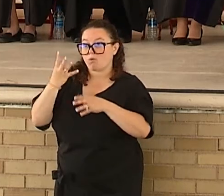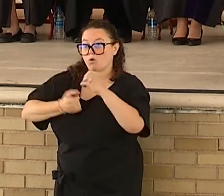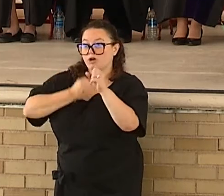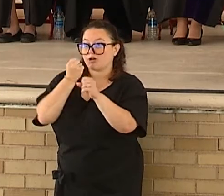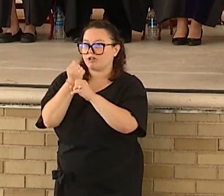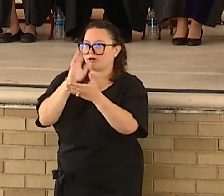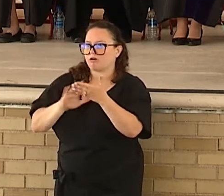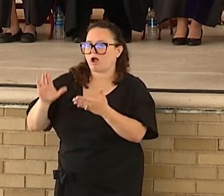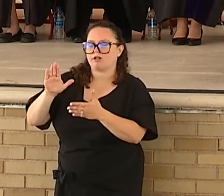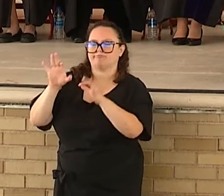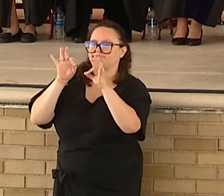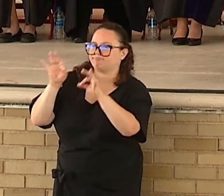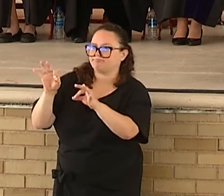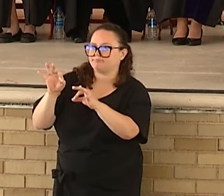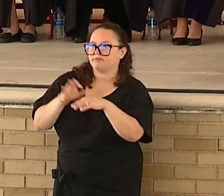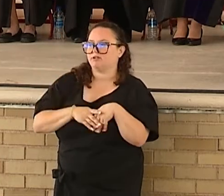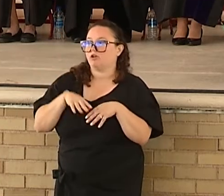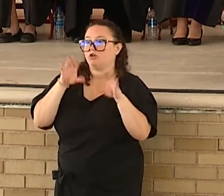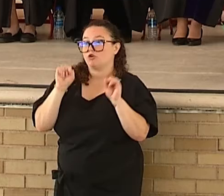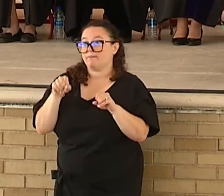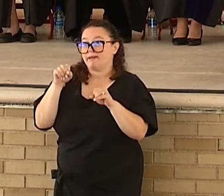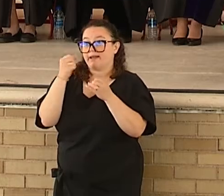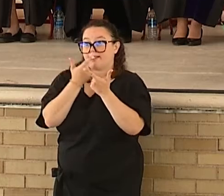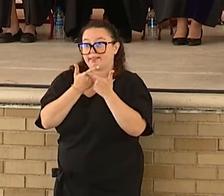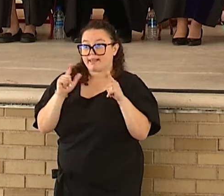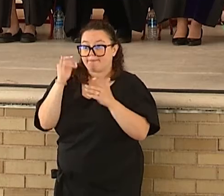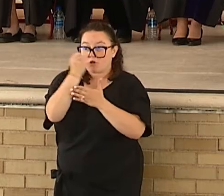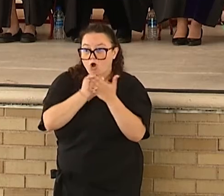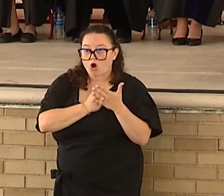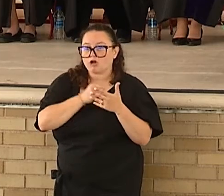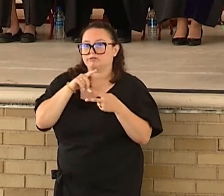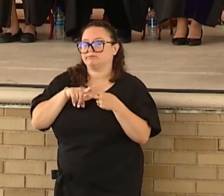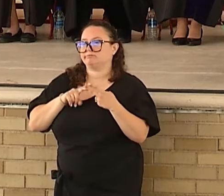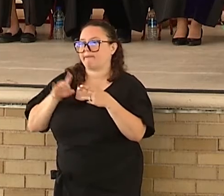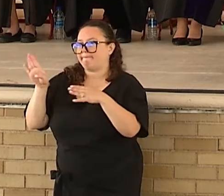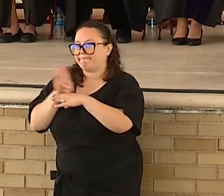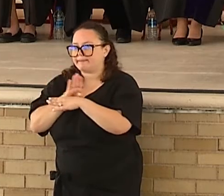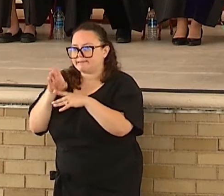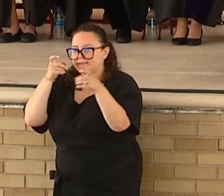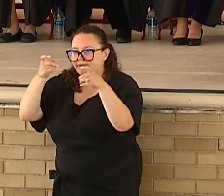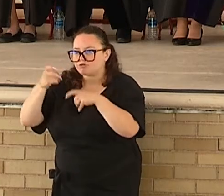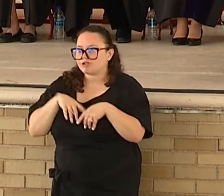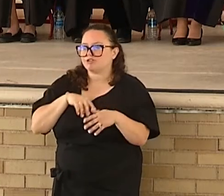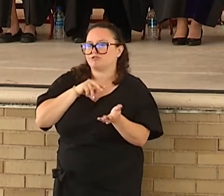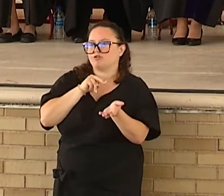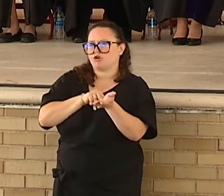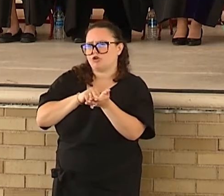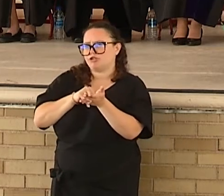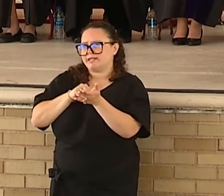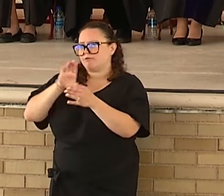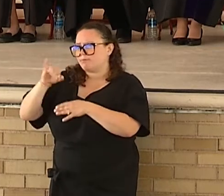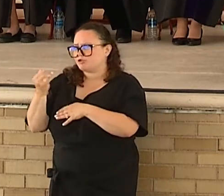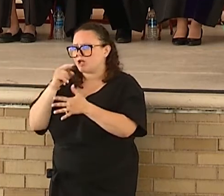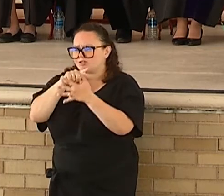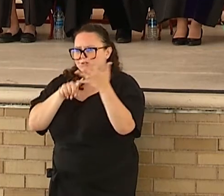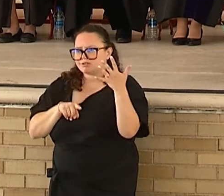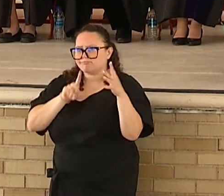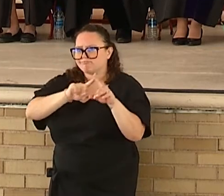you're in liberal arts or doing business administration or nursing, criminal justice, whatever it may be, you should know